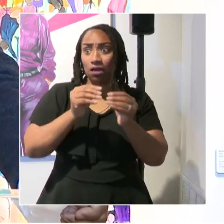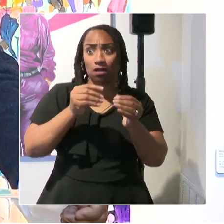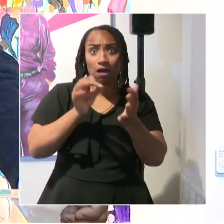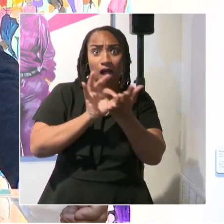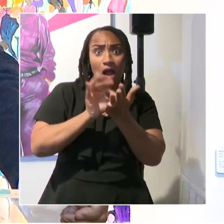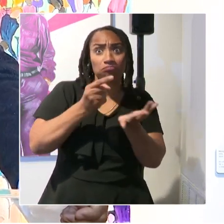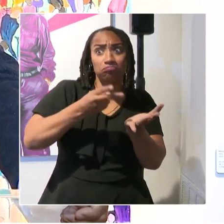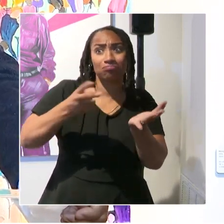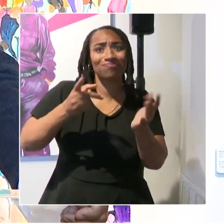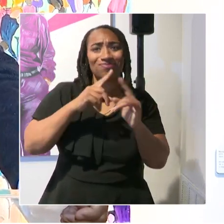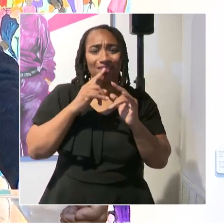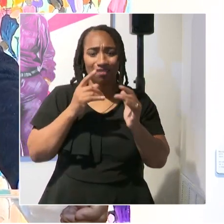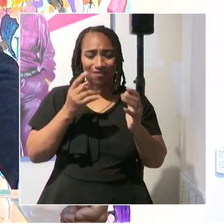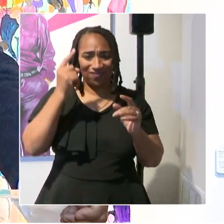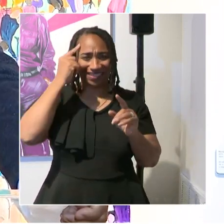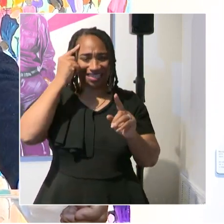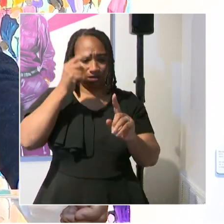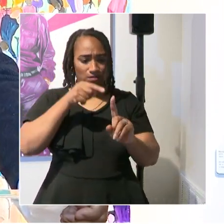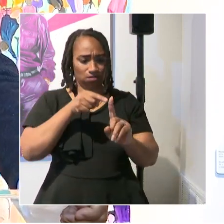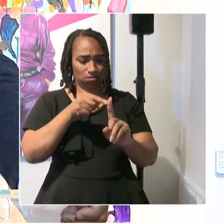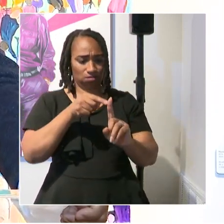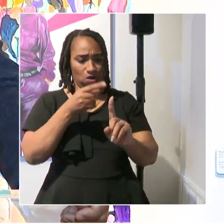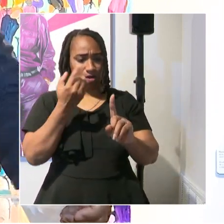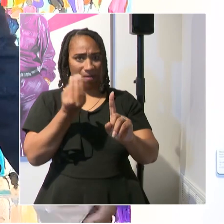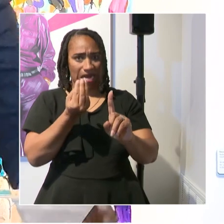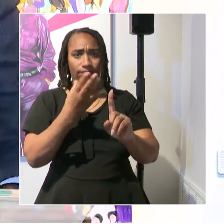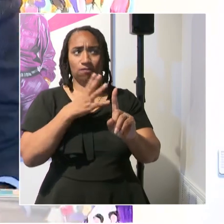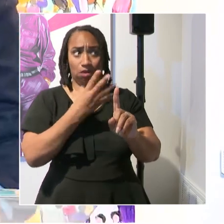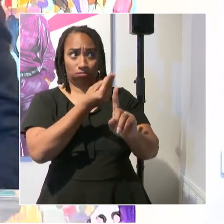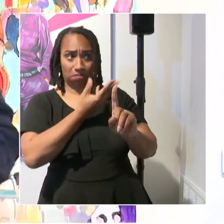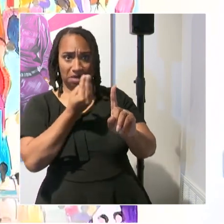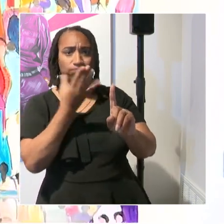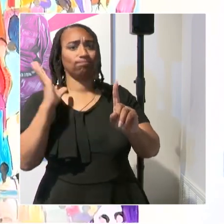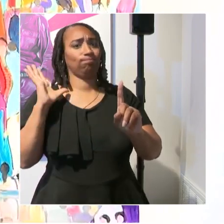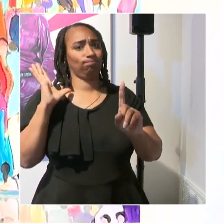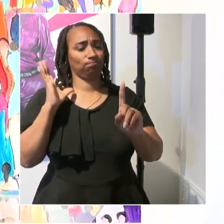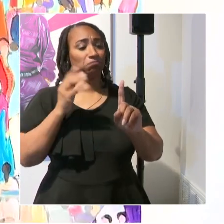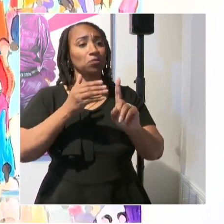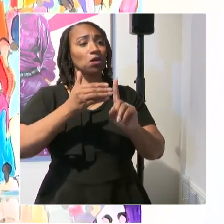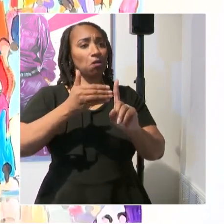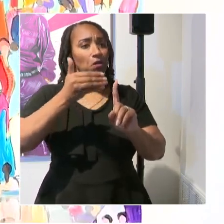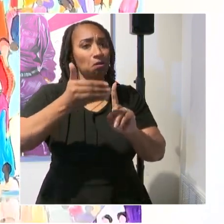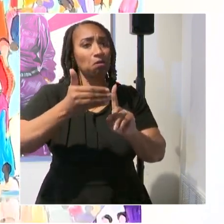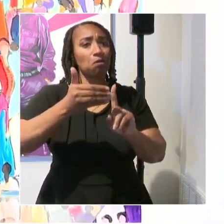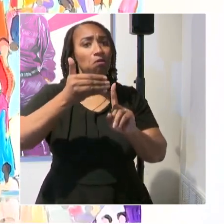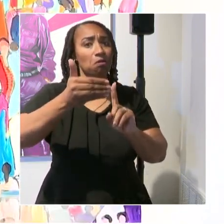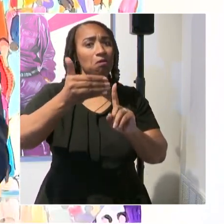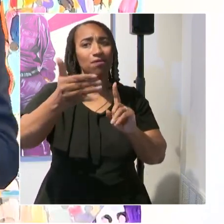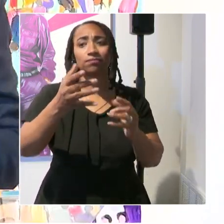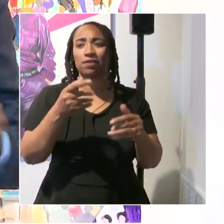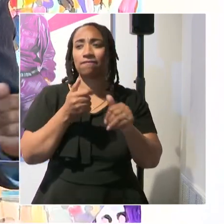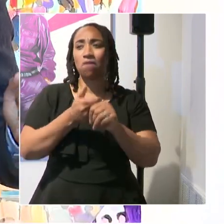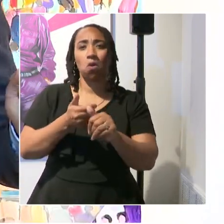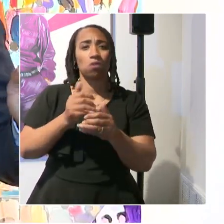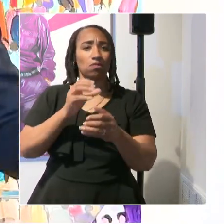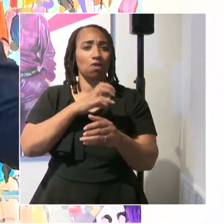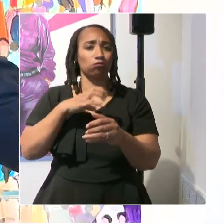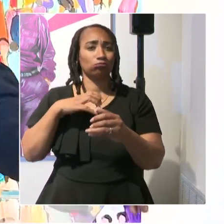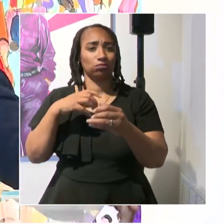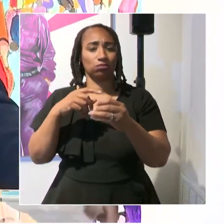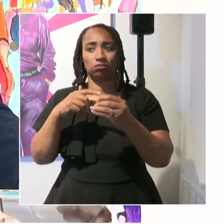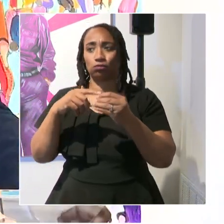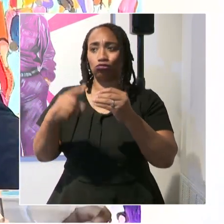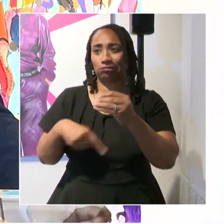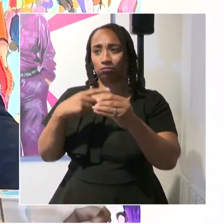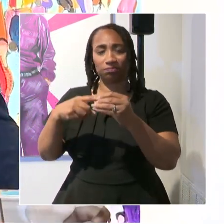likely to go into the next council period. Councilmember, could you clarify for us just the procedure?